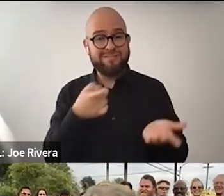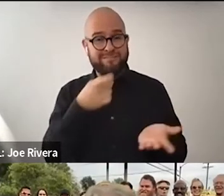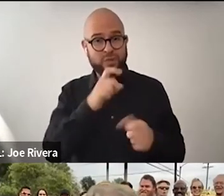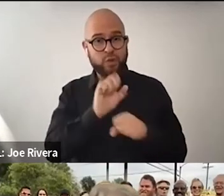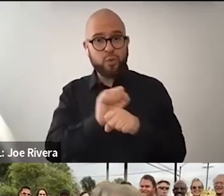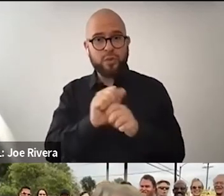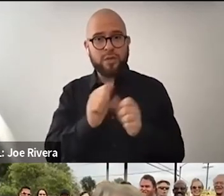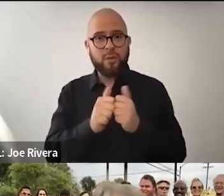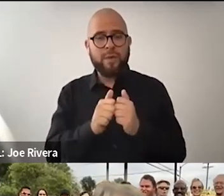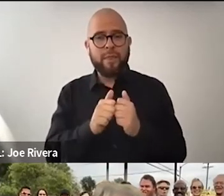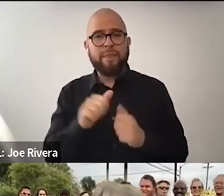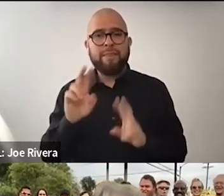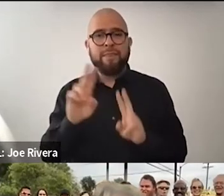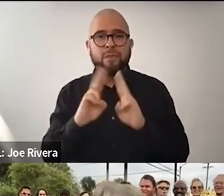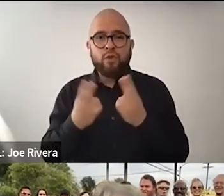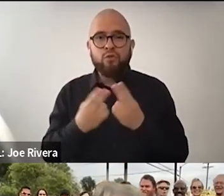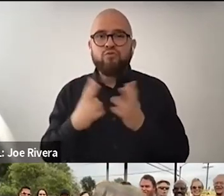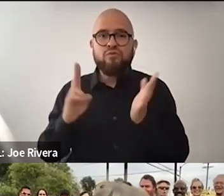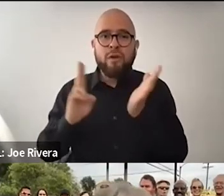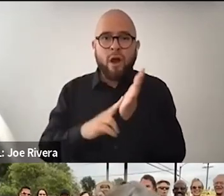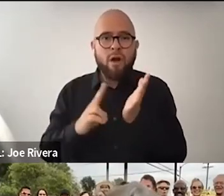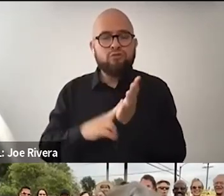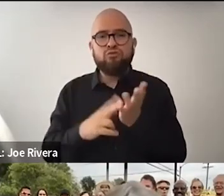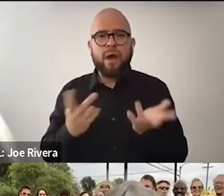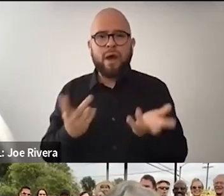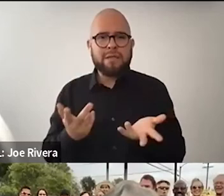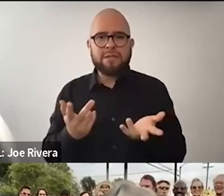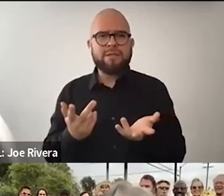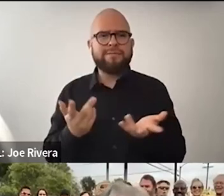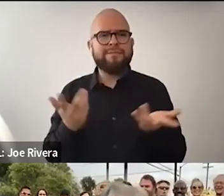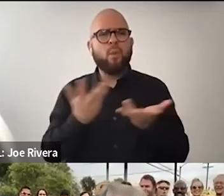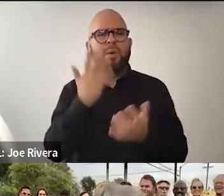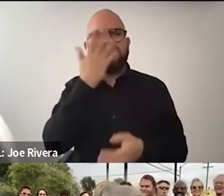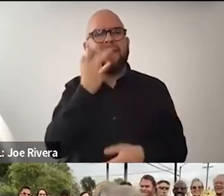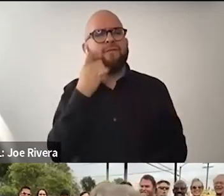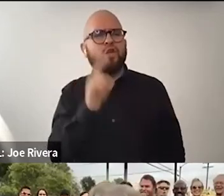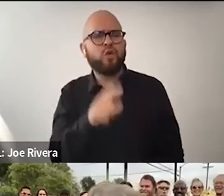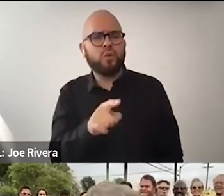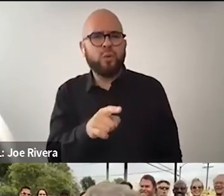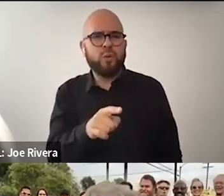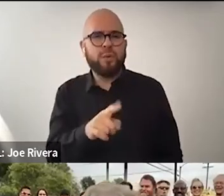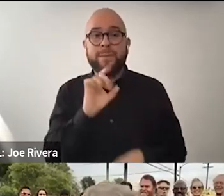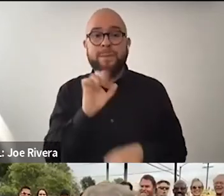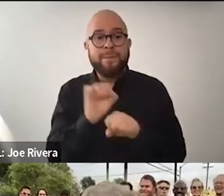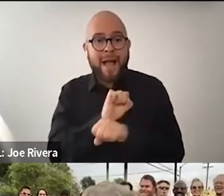industry. It's actually been really, really wonderful.